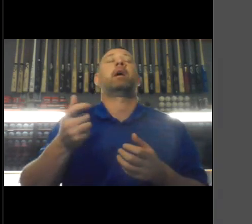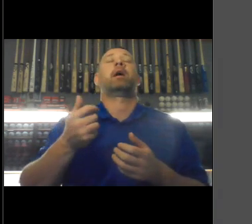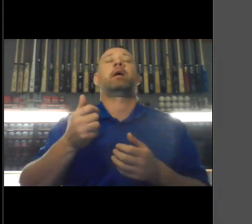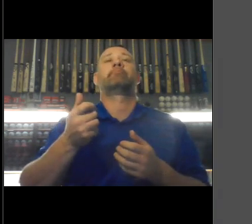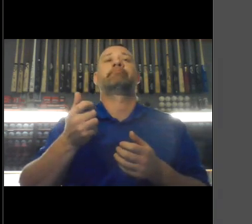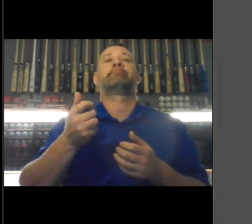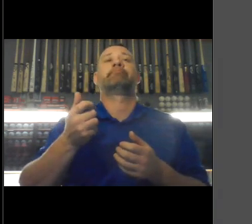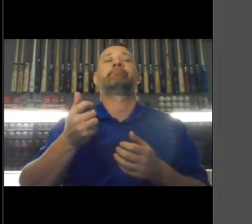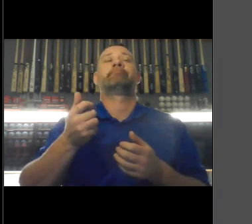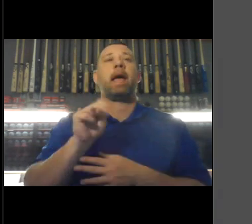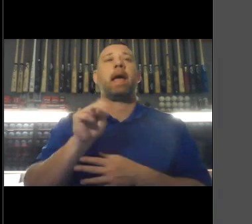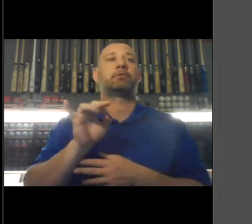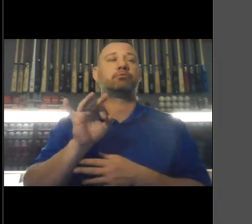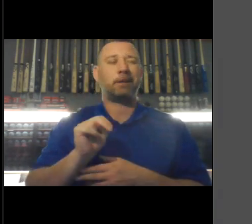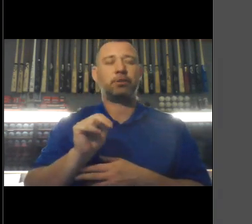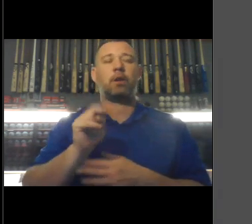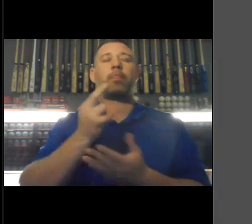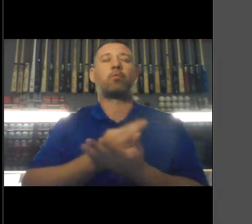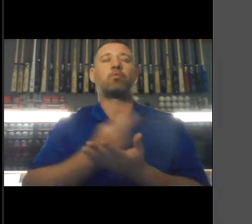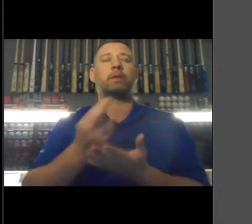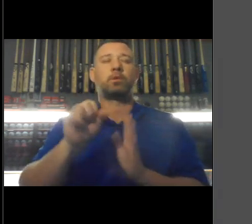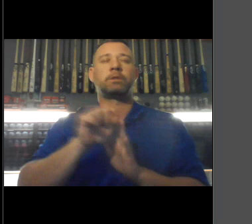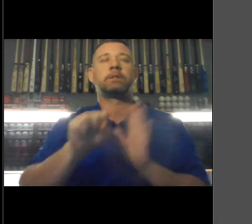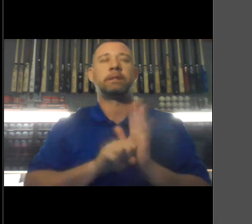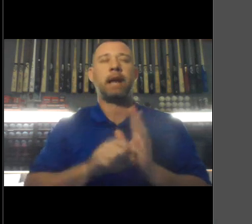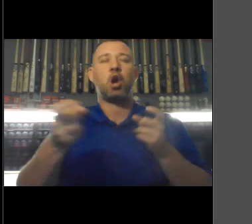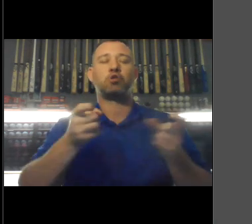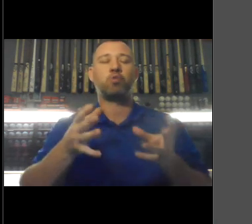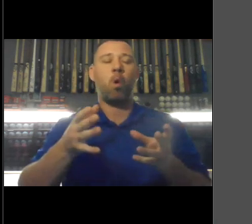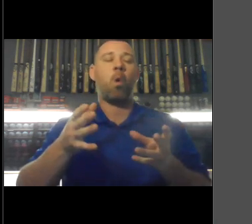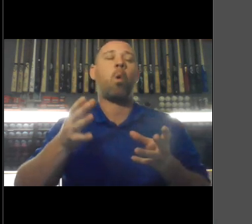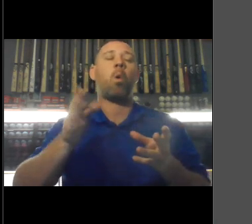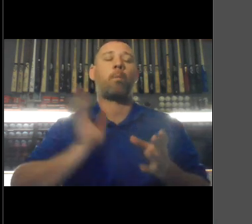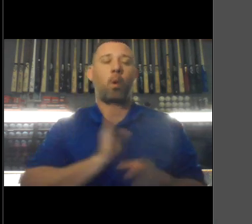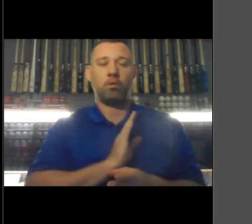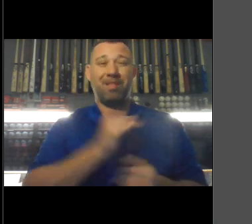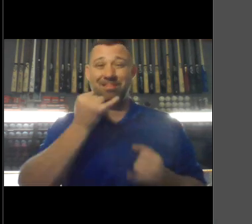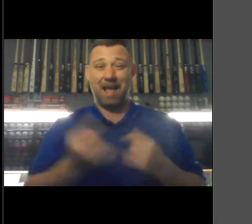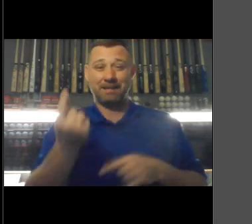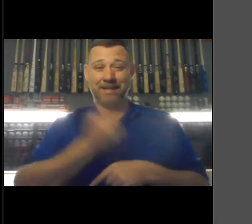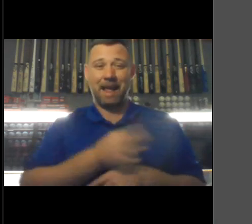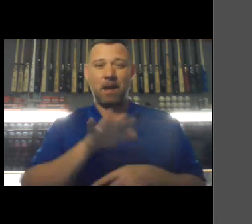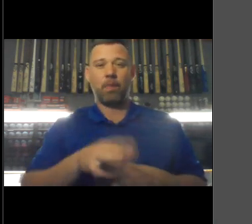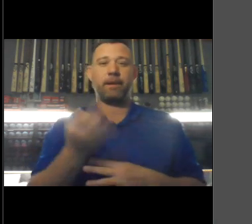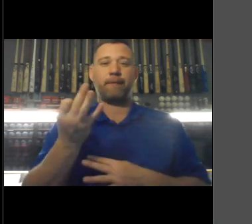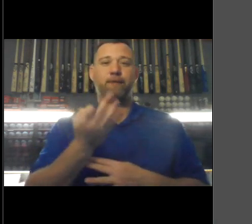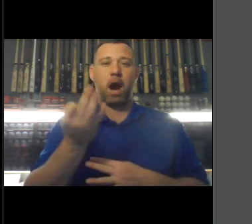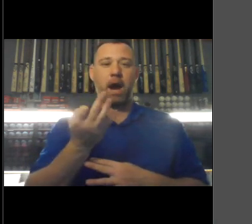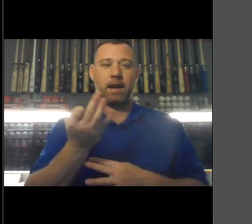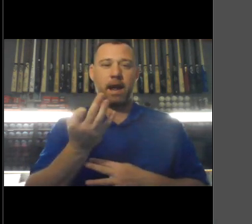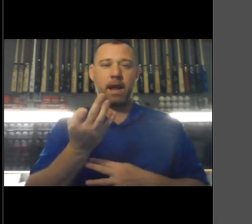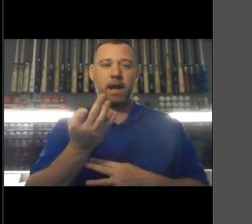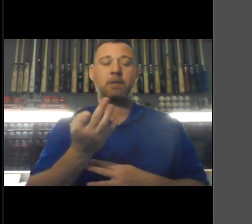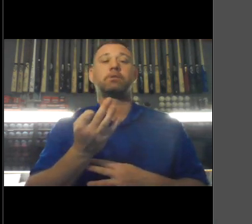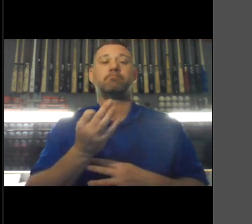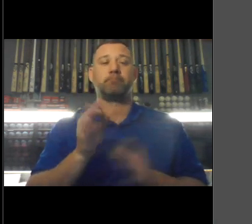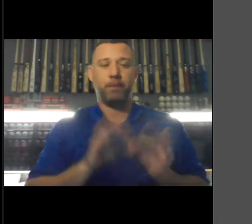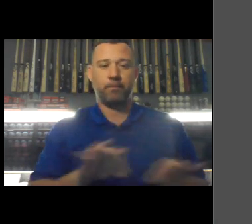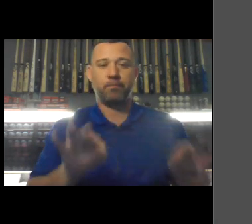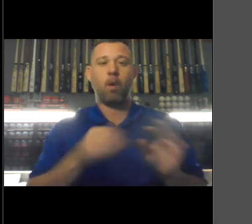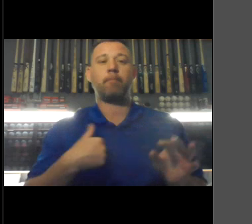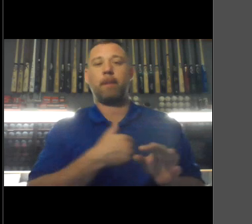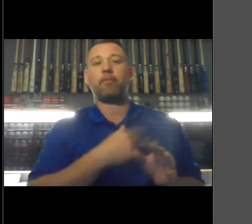the State Water Resources Control Board. Her last day with the commission will be this Friday. She's been a key member of our